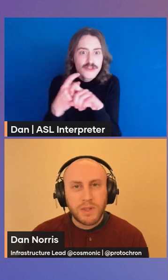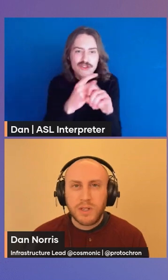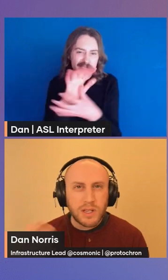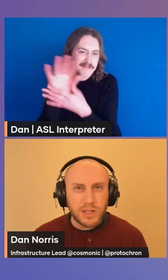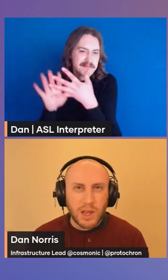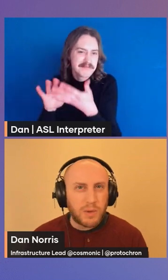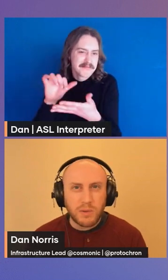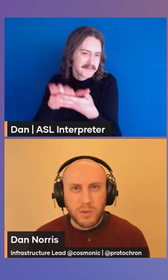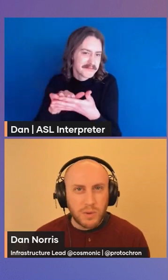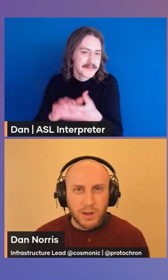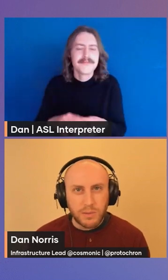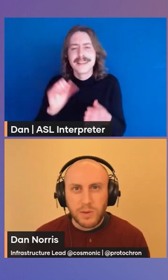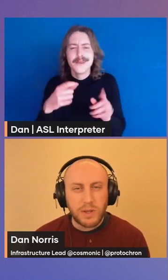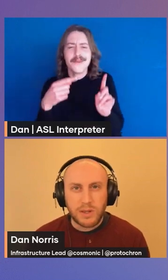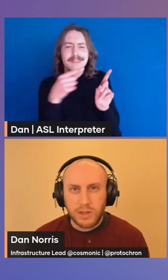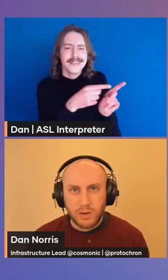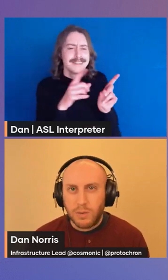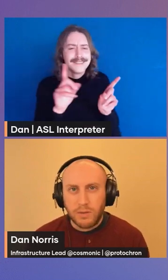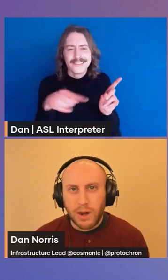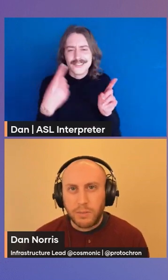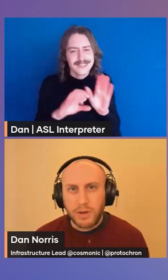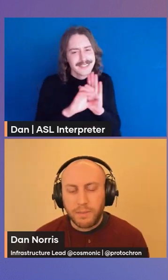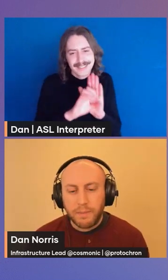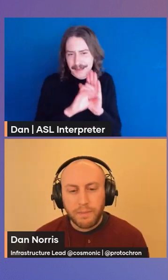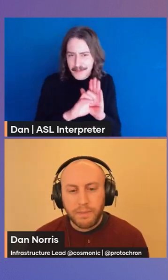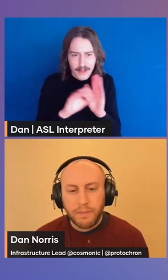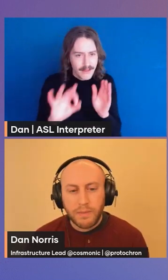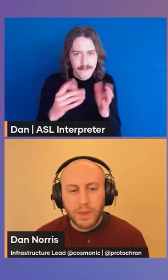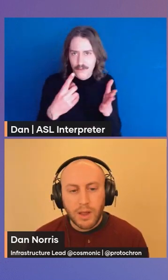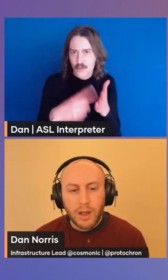this is just an example. You would end up tuning this in your own environment.